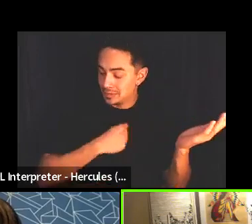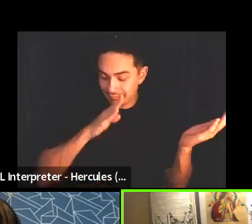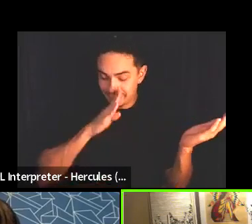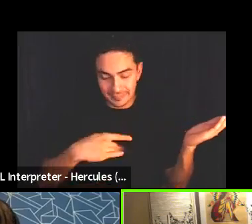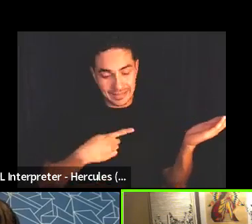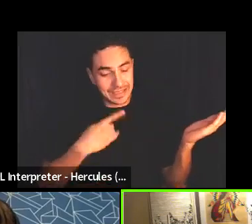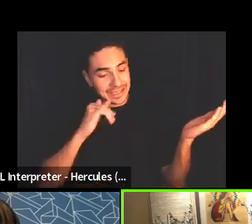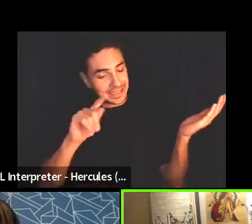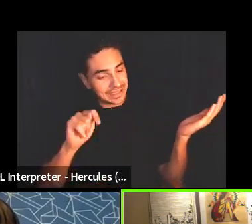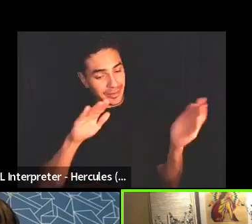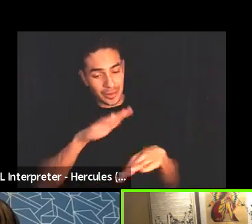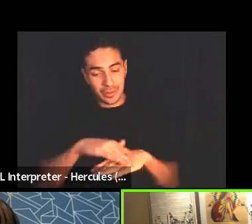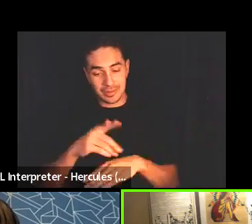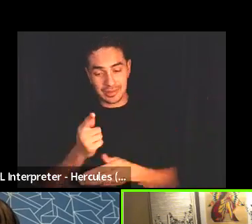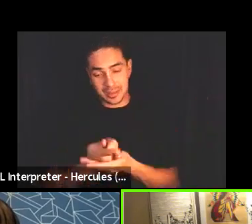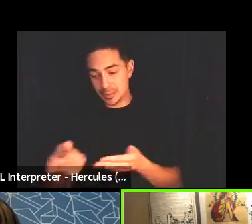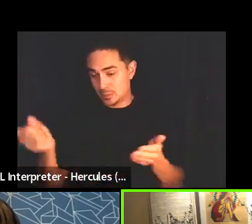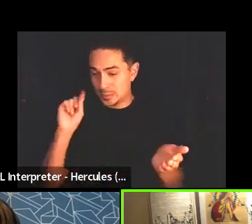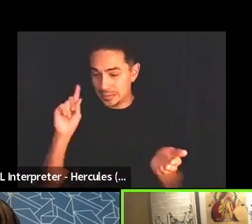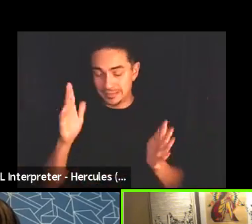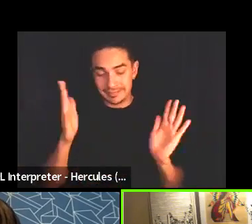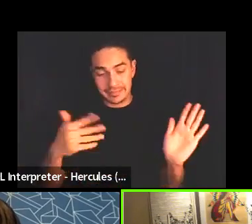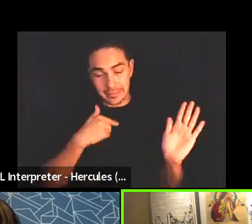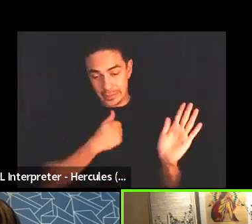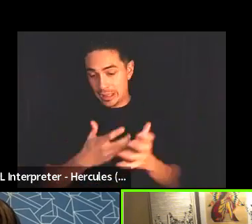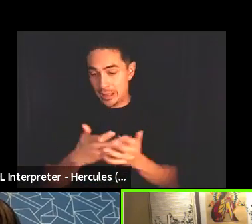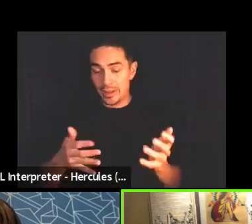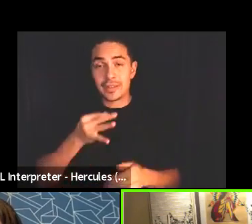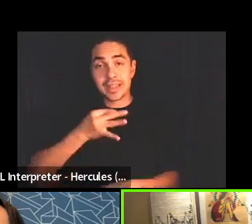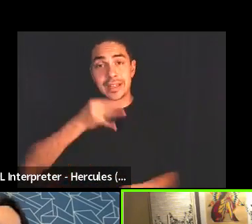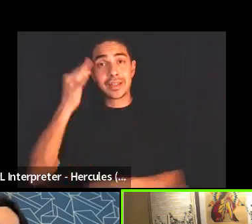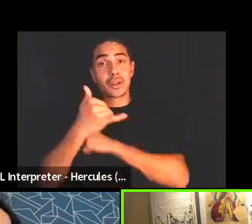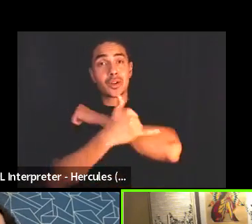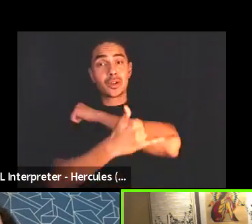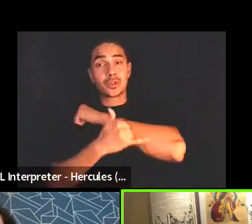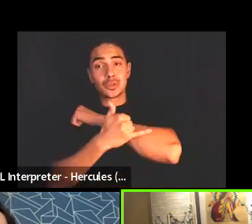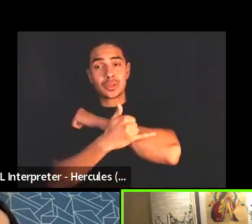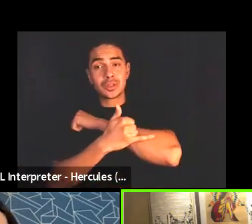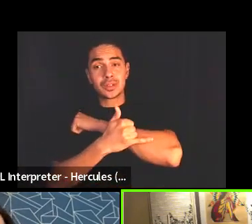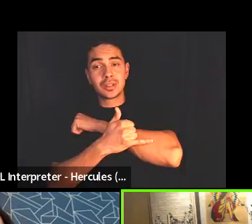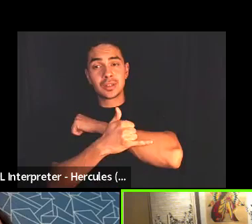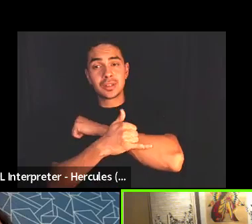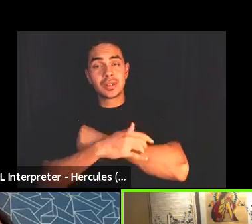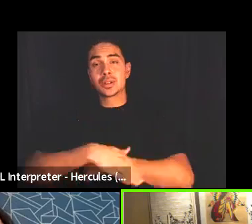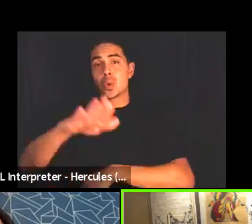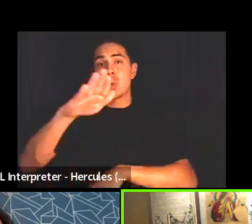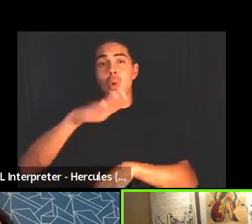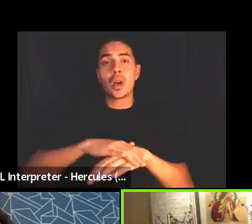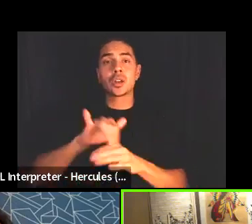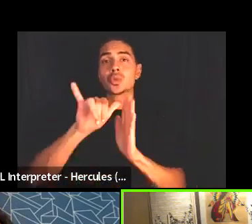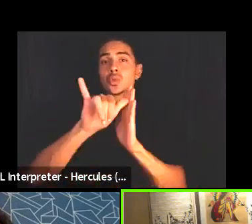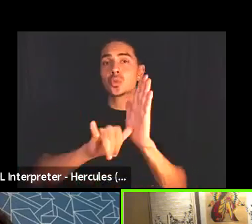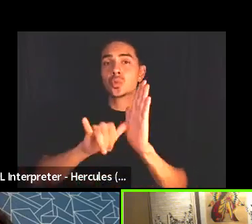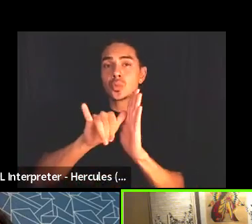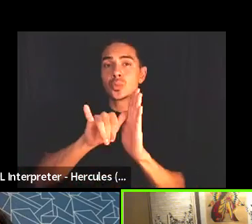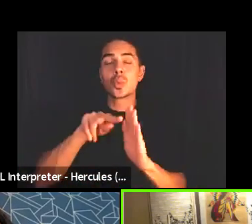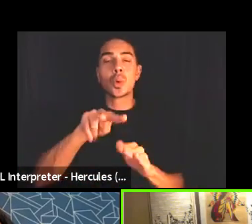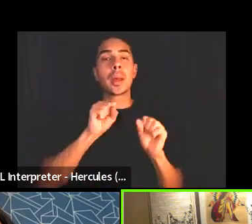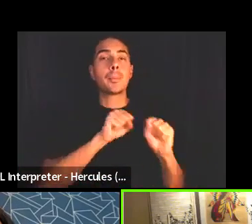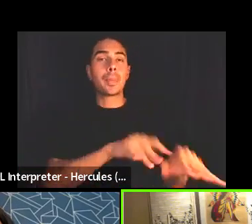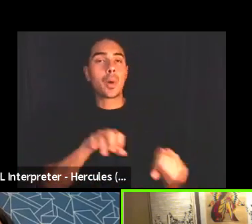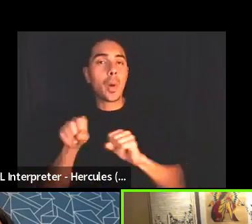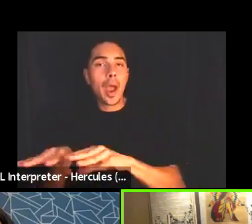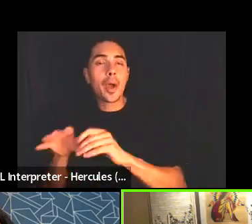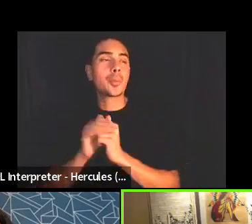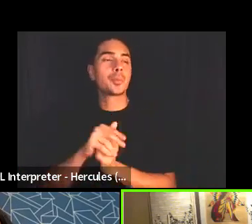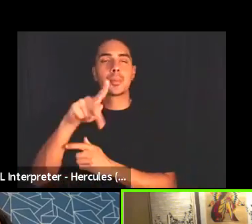on the 23rd, a lot of Indian country goes on YouTube and watches their powwows and their dances and looks at their regalia and